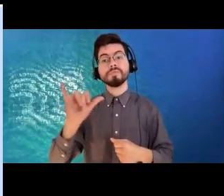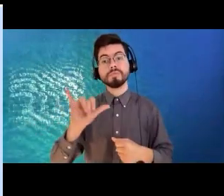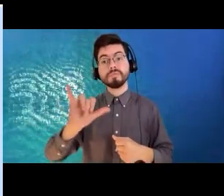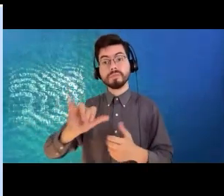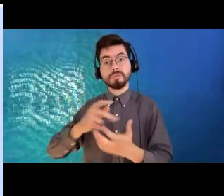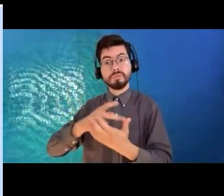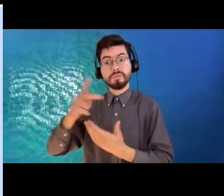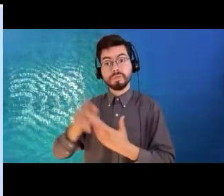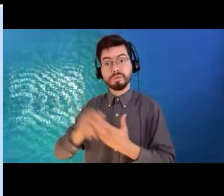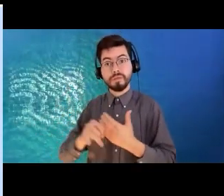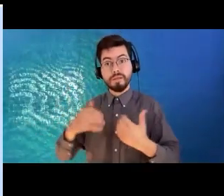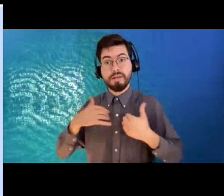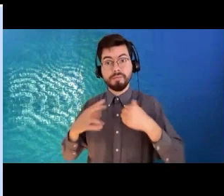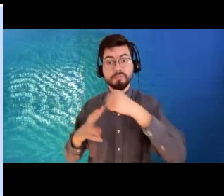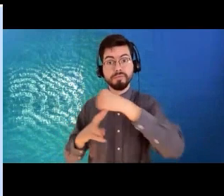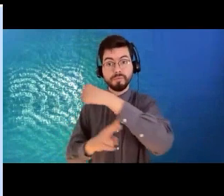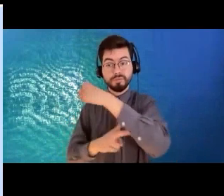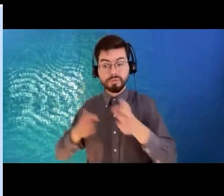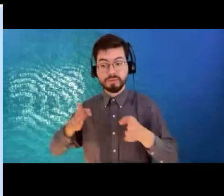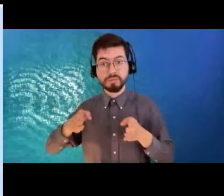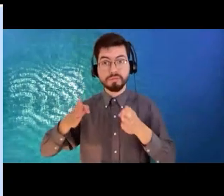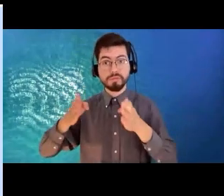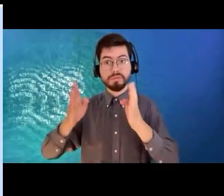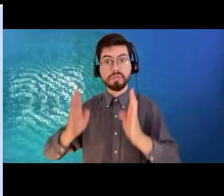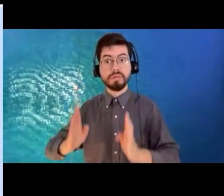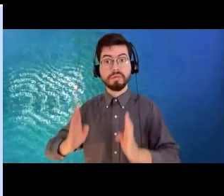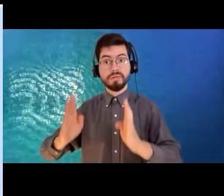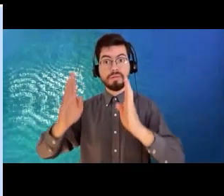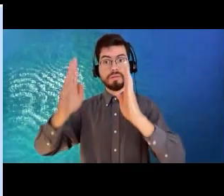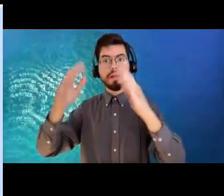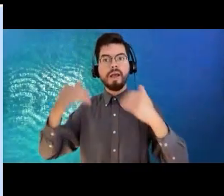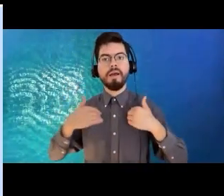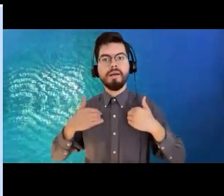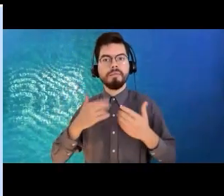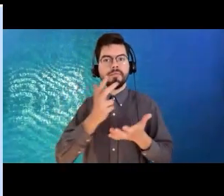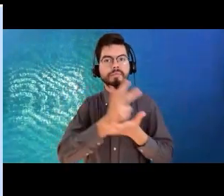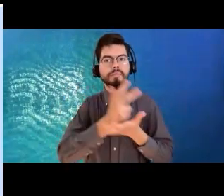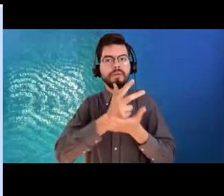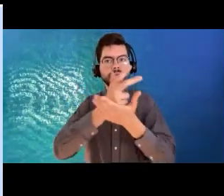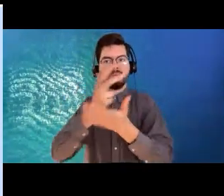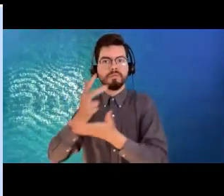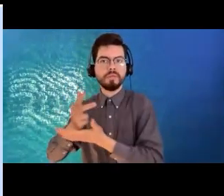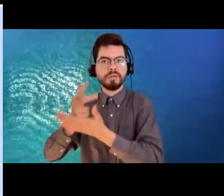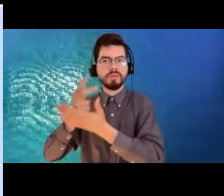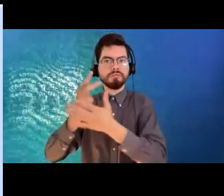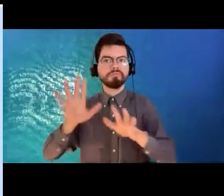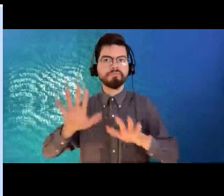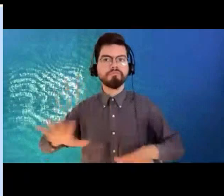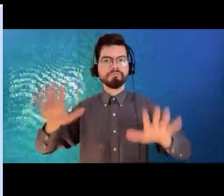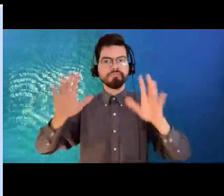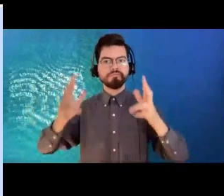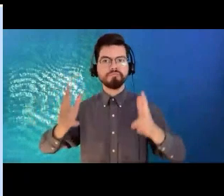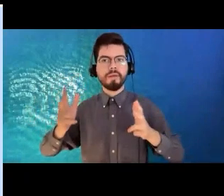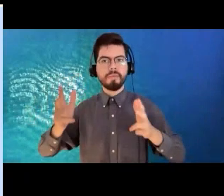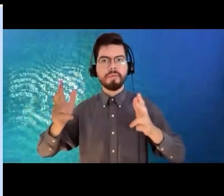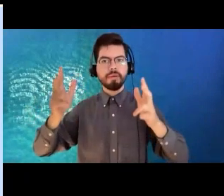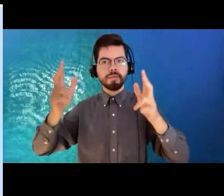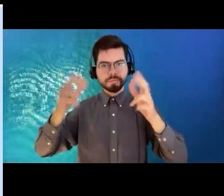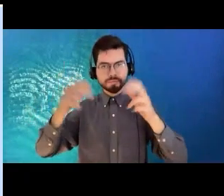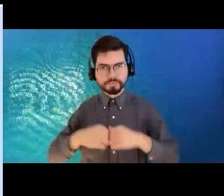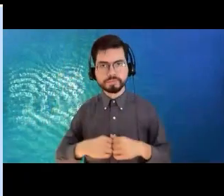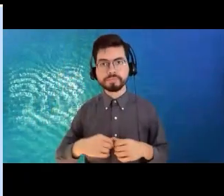bridge. There'll be trail access to view the falls. Again, some accessibility improvements for if you have elderly